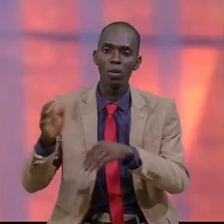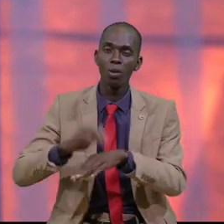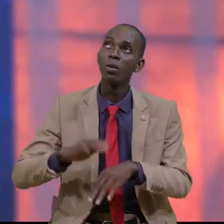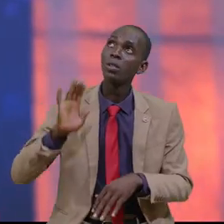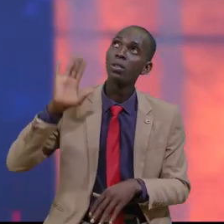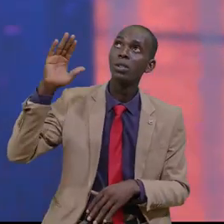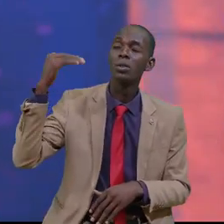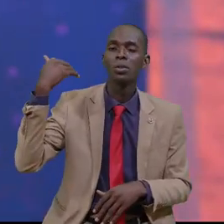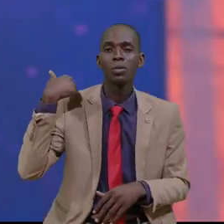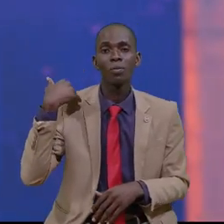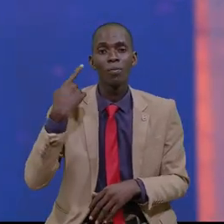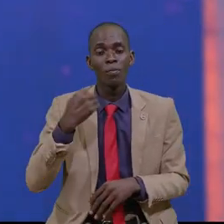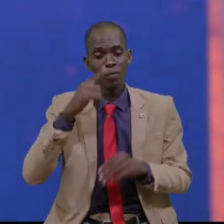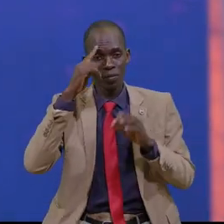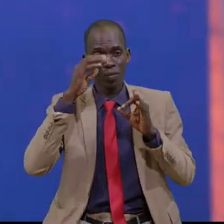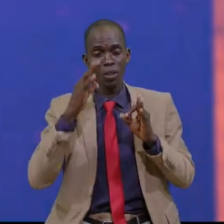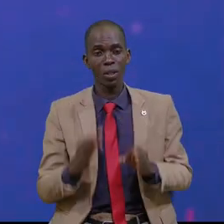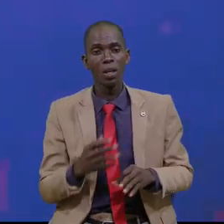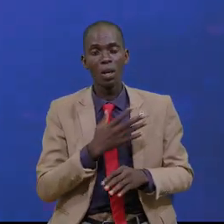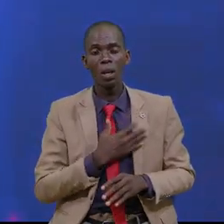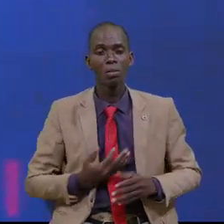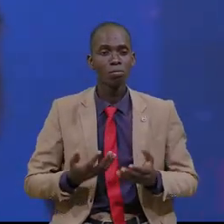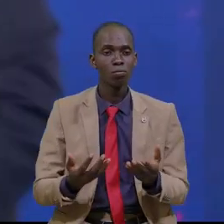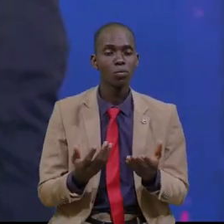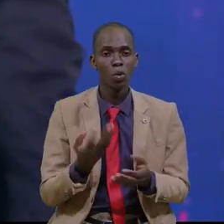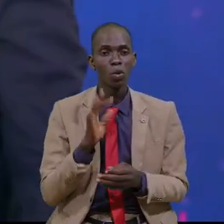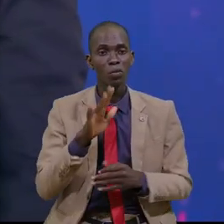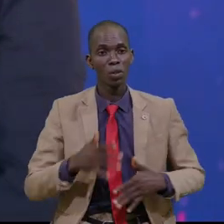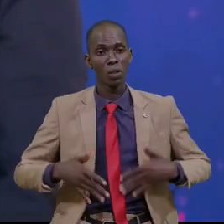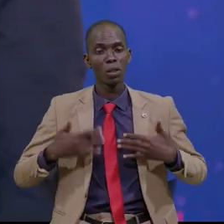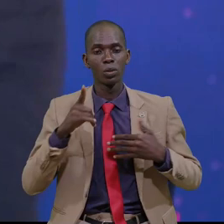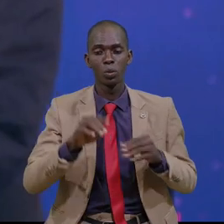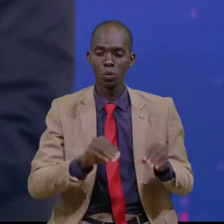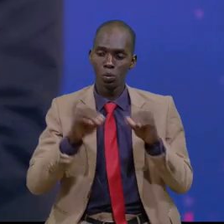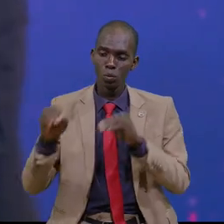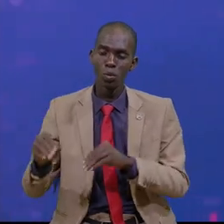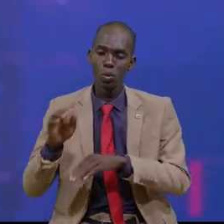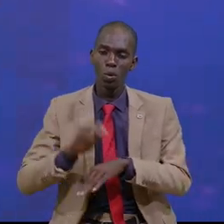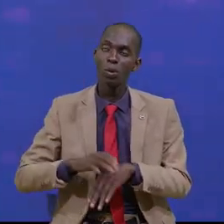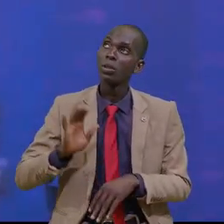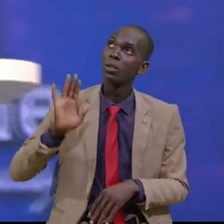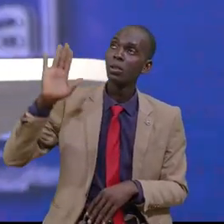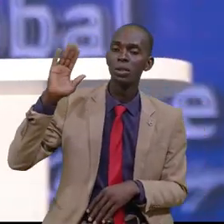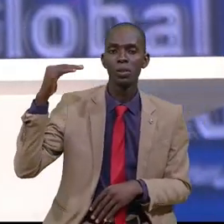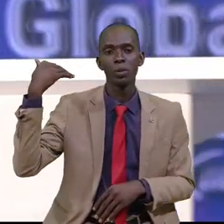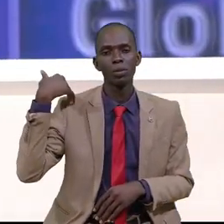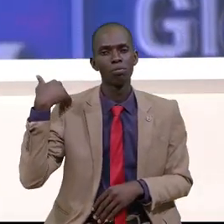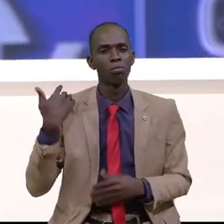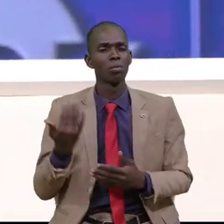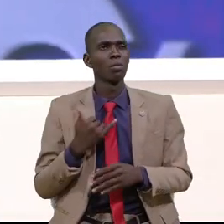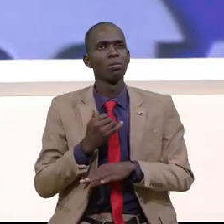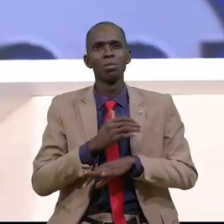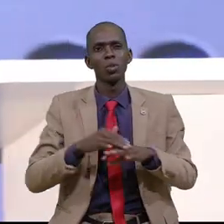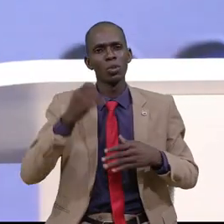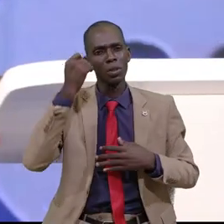the decisions and desires of your life. You put upon his shoulder. I don't understand the people